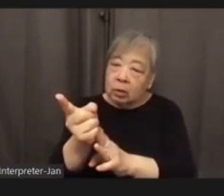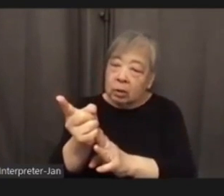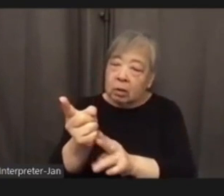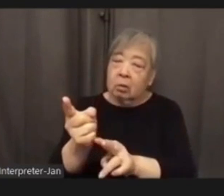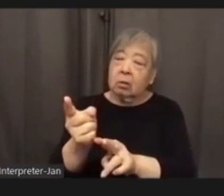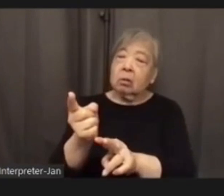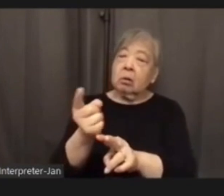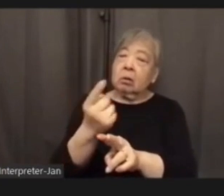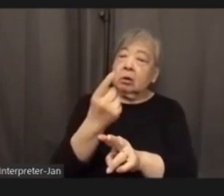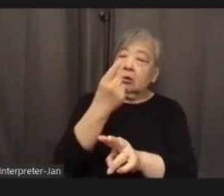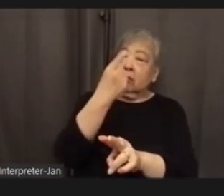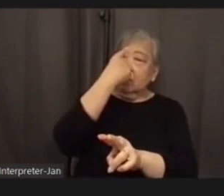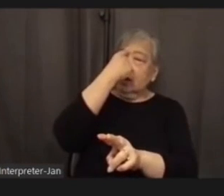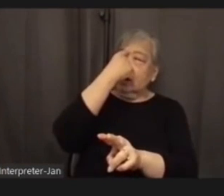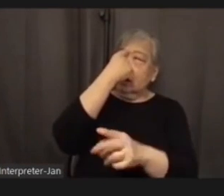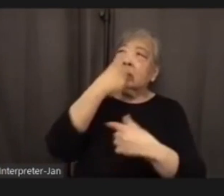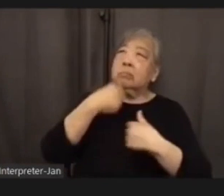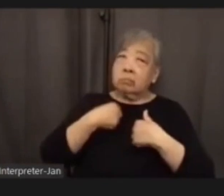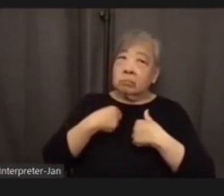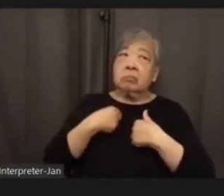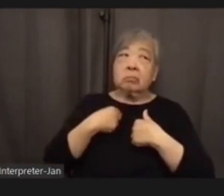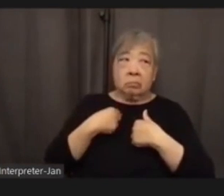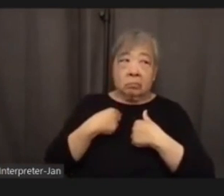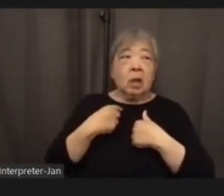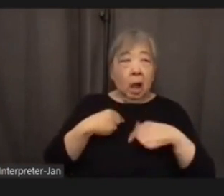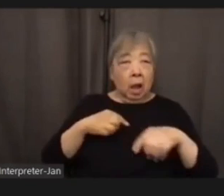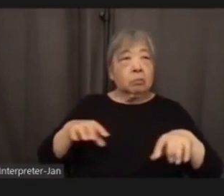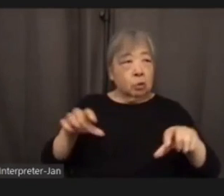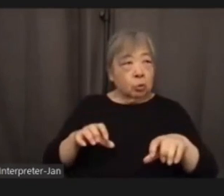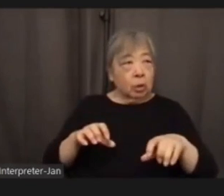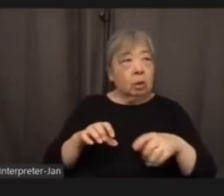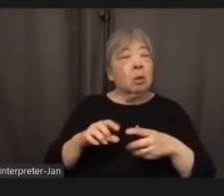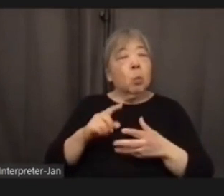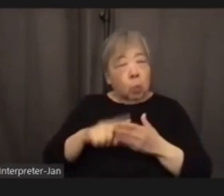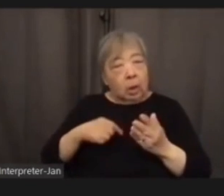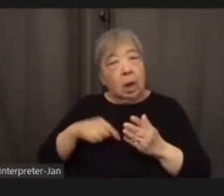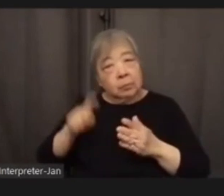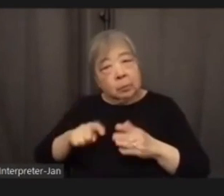remind you that you're where you're supposed to be and you're doing what you're supposed to be doing.